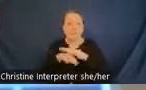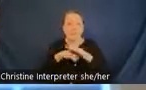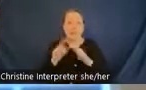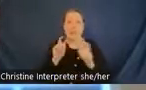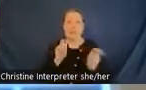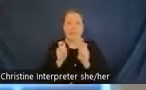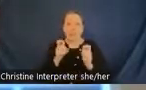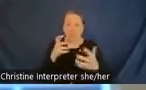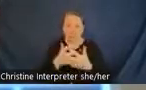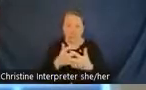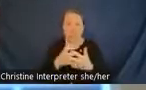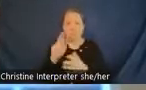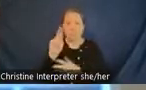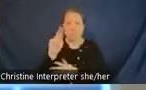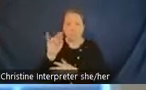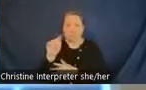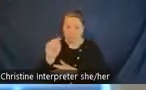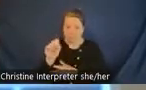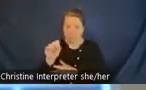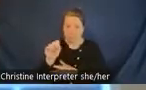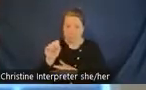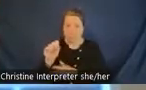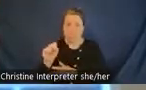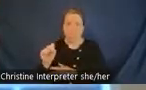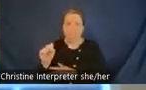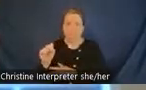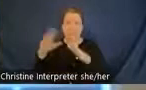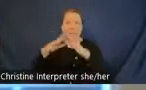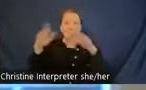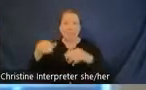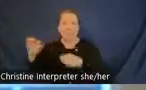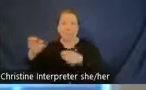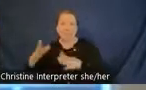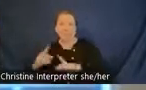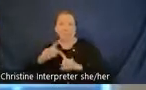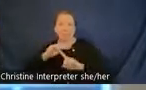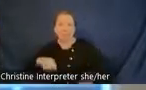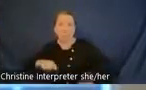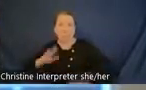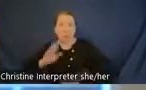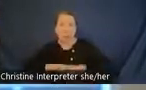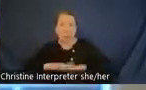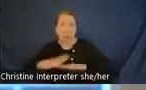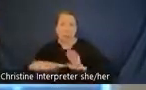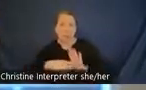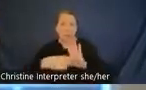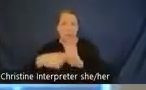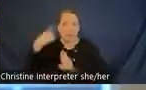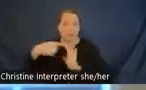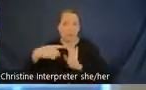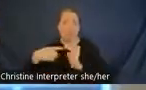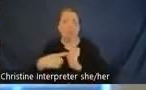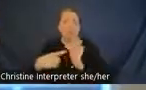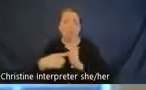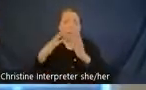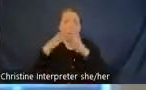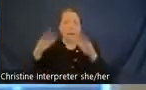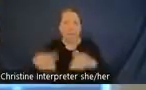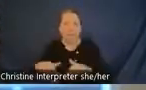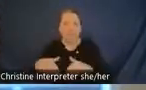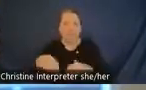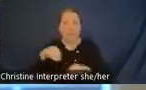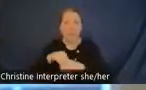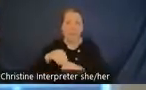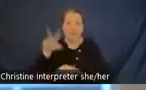are reported by the housing managers and displayed for all of the affordable housing in the Vermont